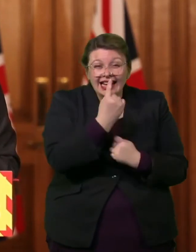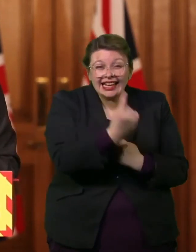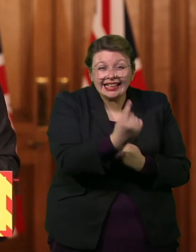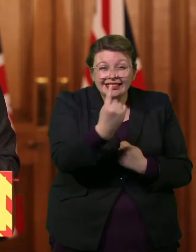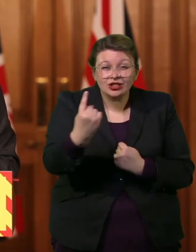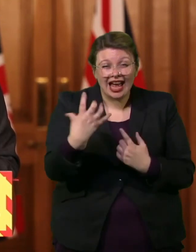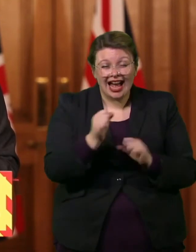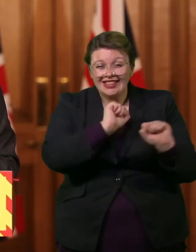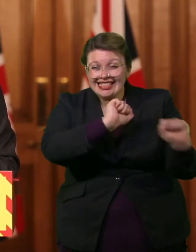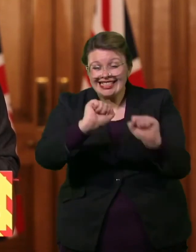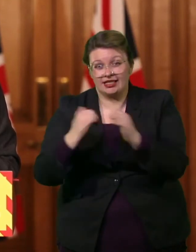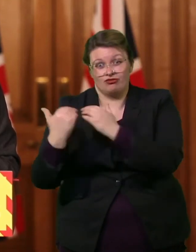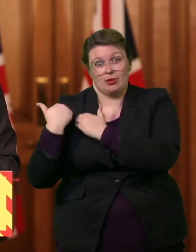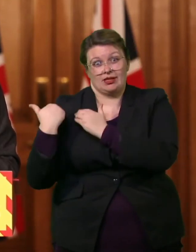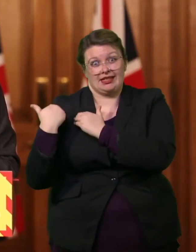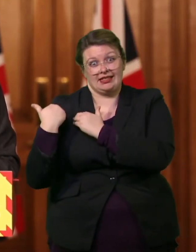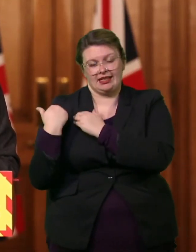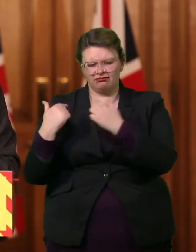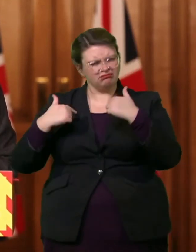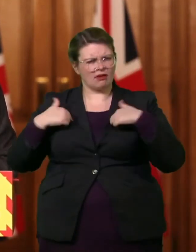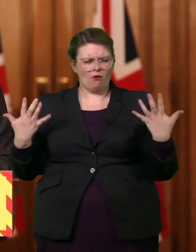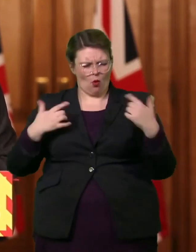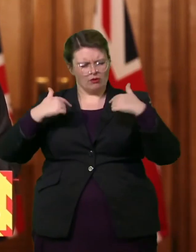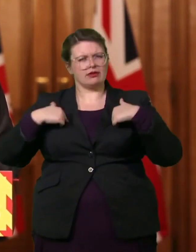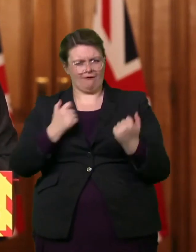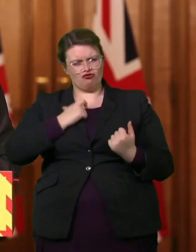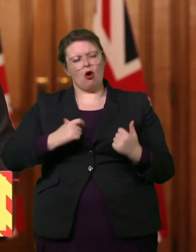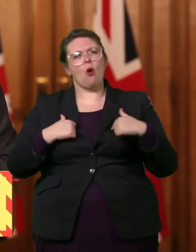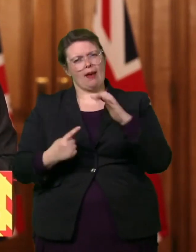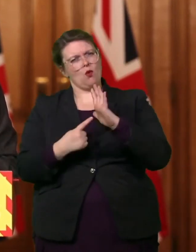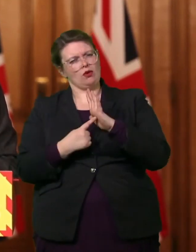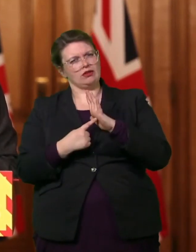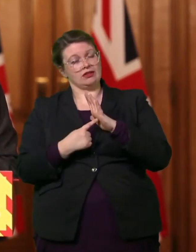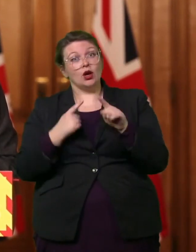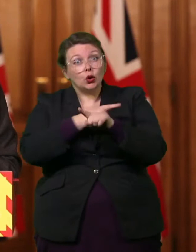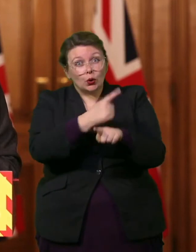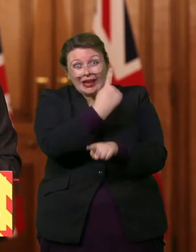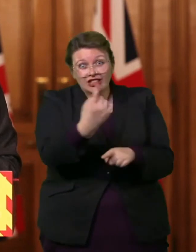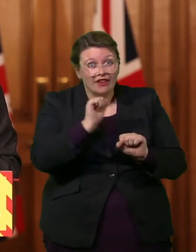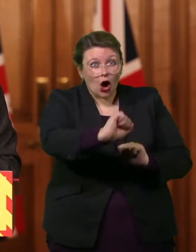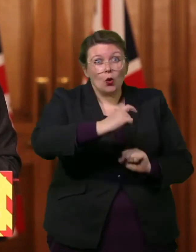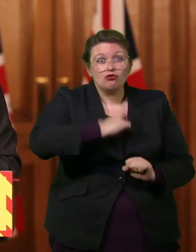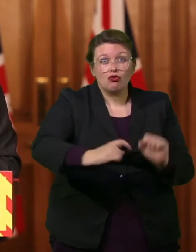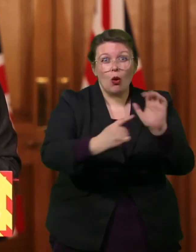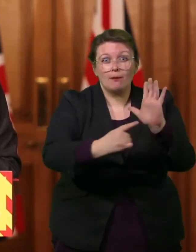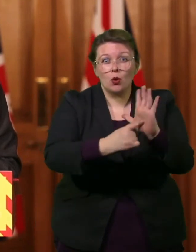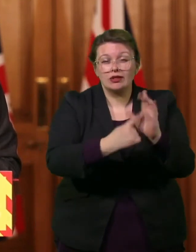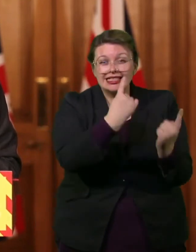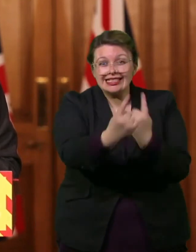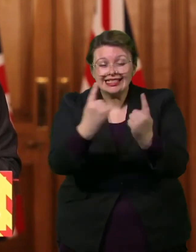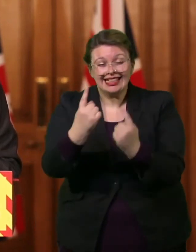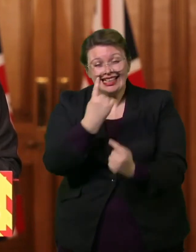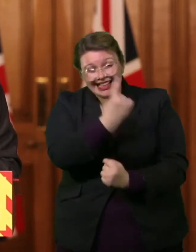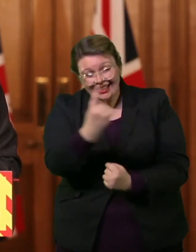to do our duty and play our part, but it's on you as well. Every single person needs to keep sticking to those rules. Stay